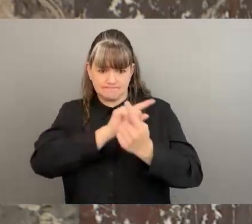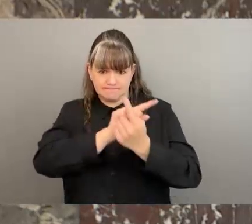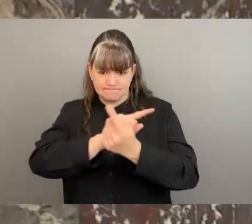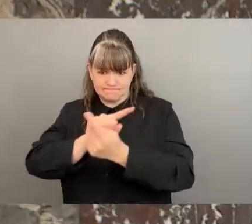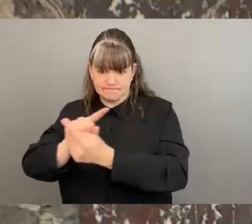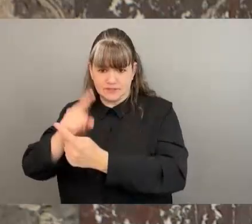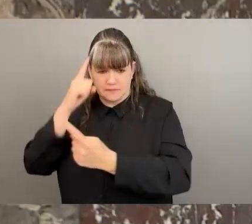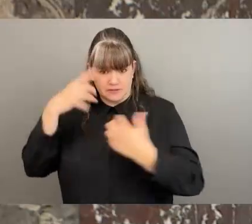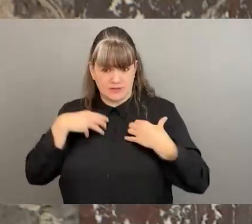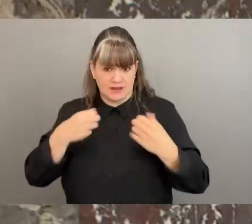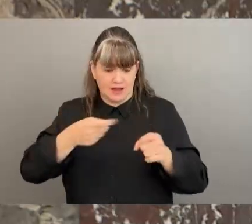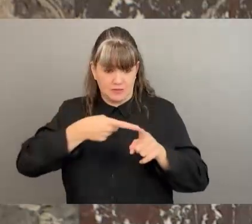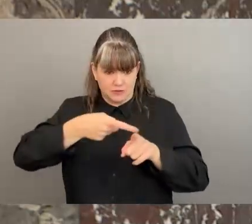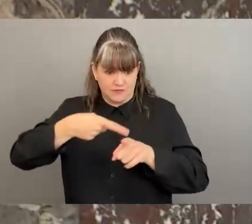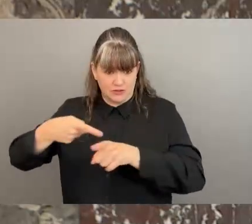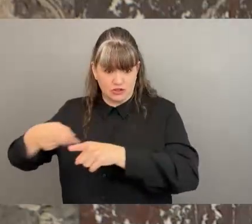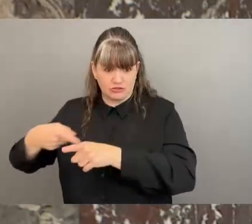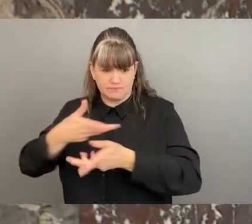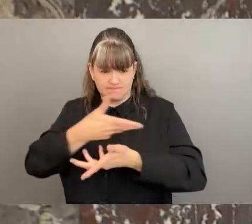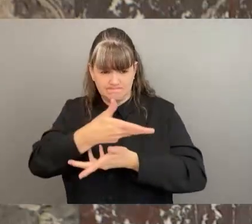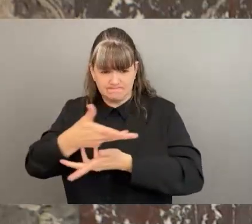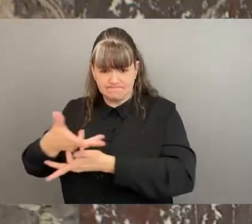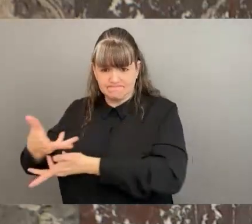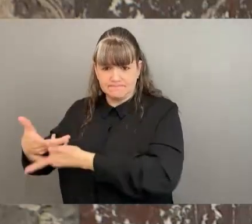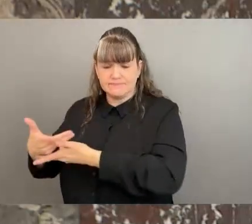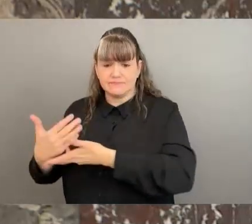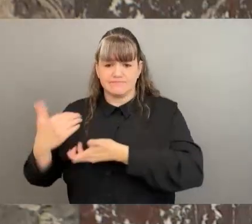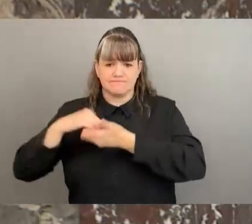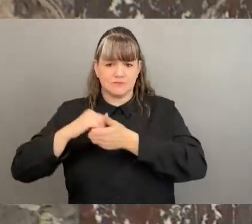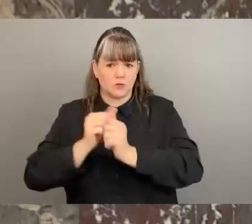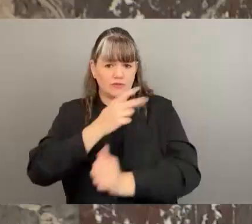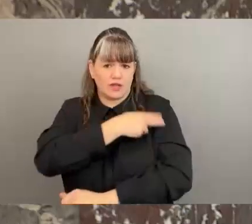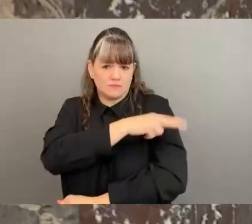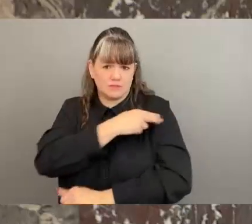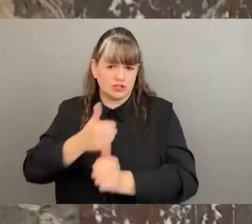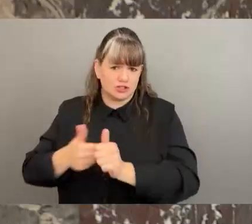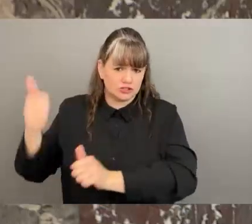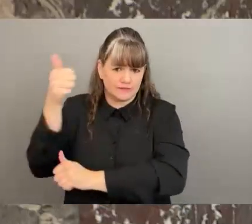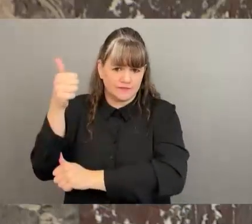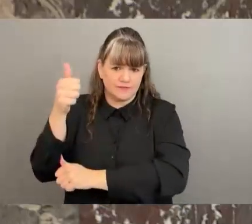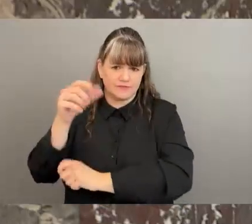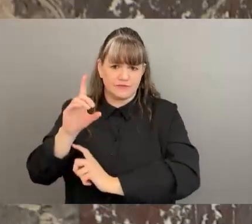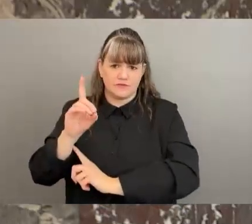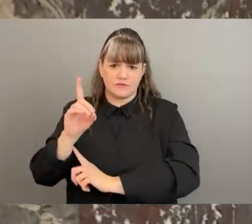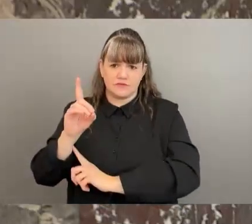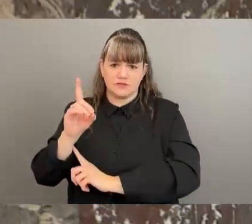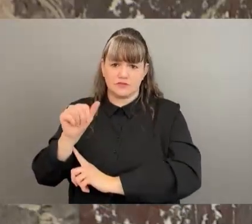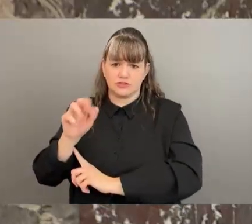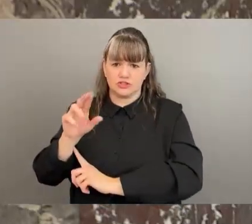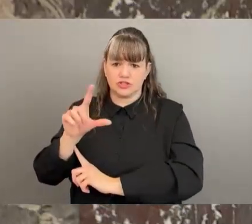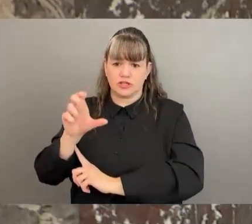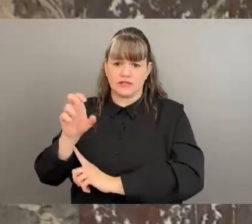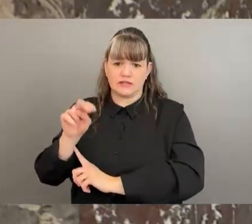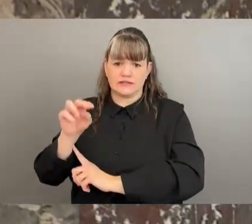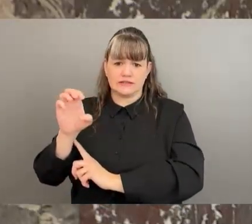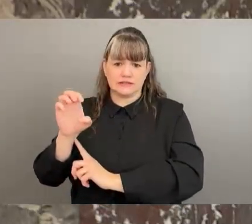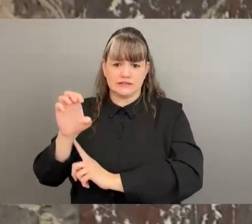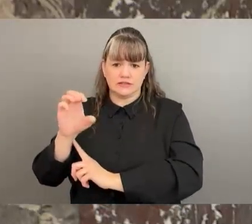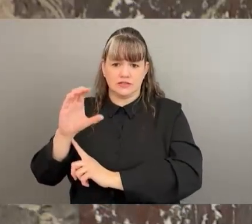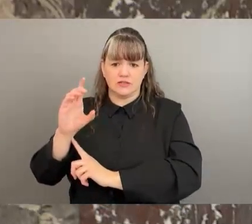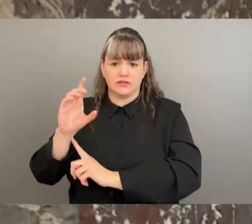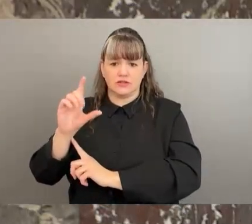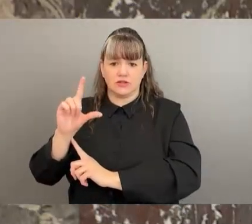Logan, and is making very good progress in identifying solutions for additional mental health services in the